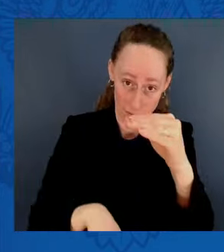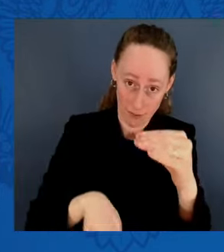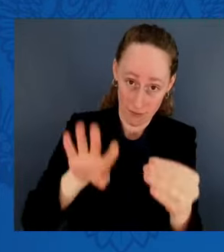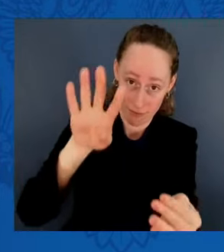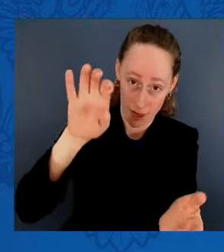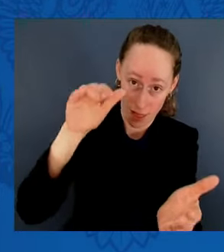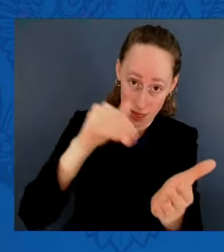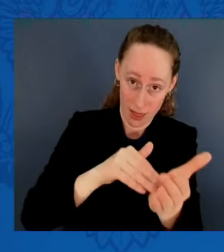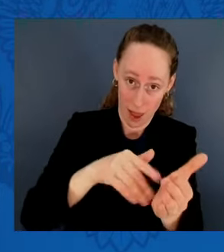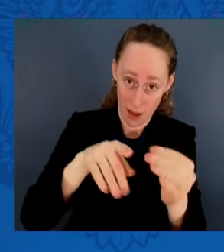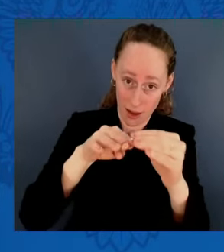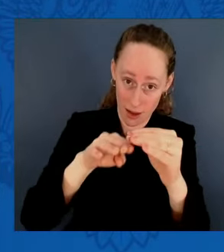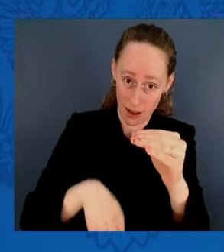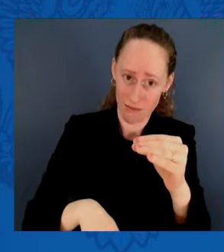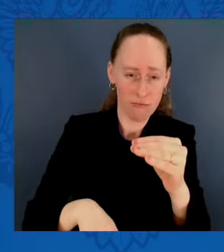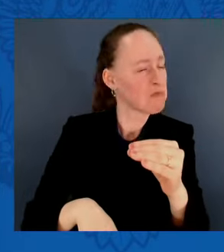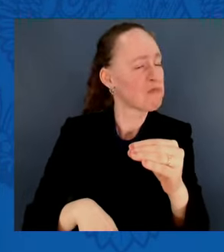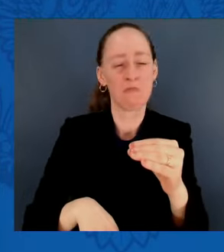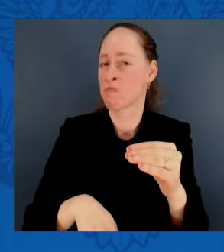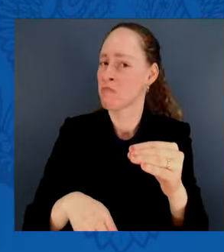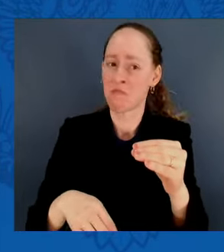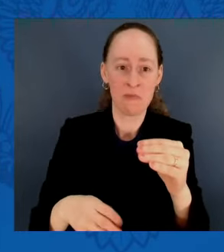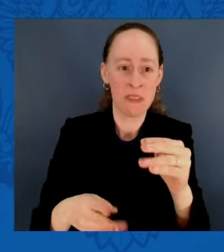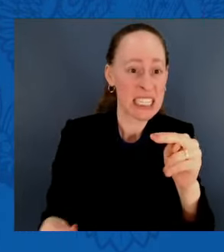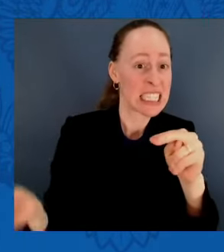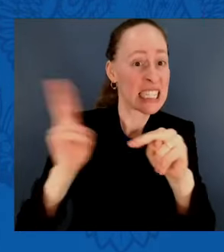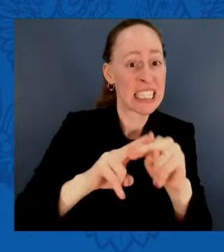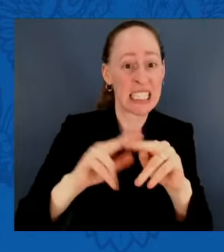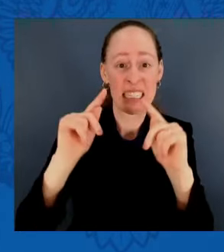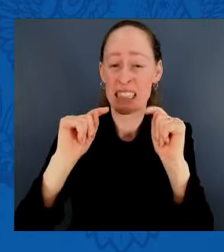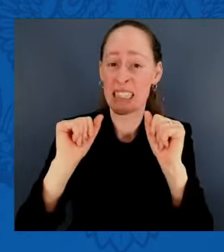one penny. And they haven't yet.